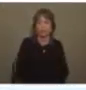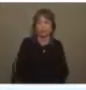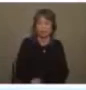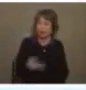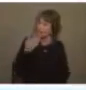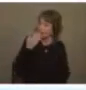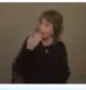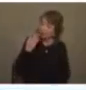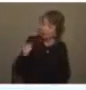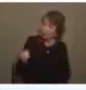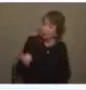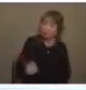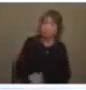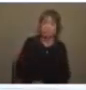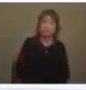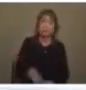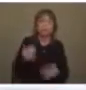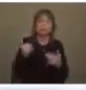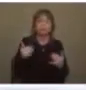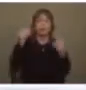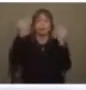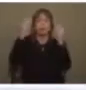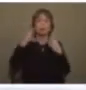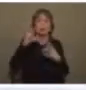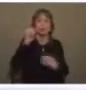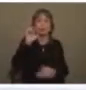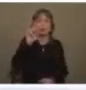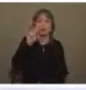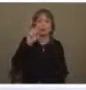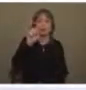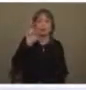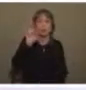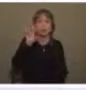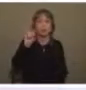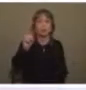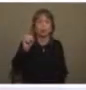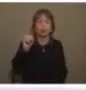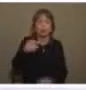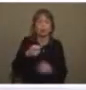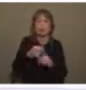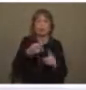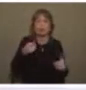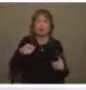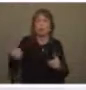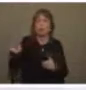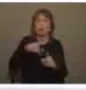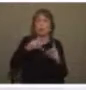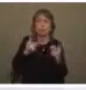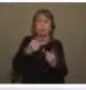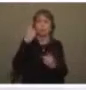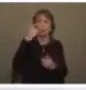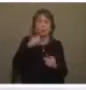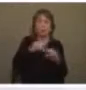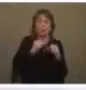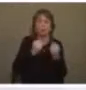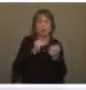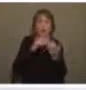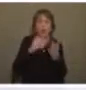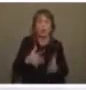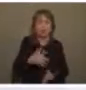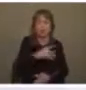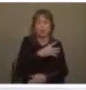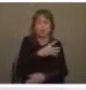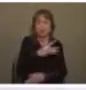Now we'll hear from Professor Cordero from the Department of Sociology and Urban Education at